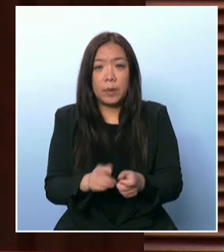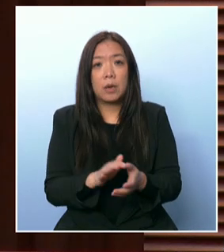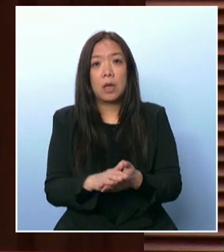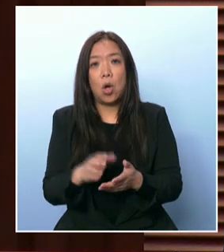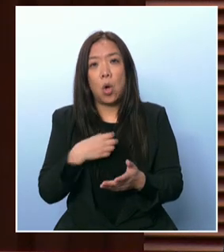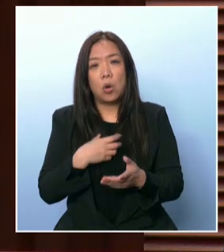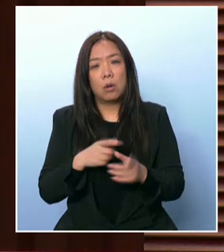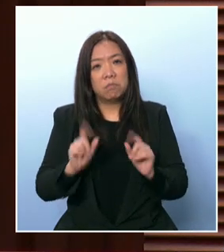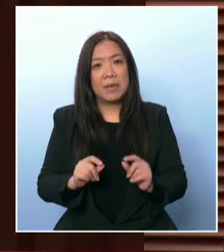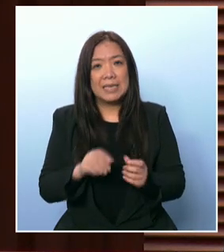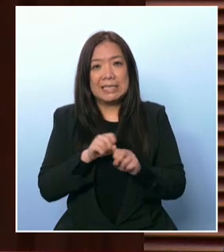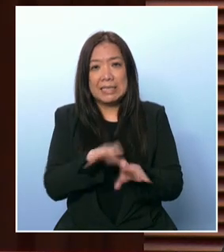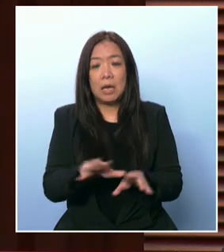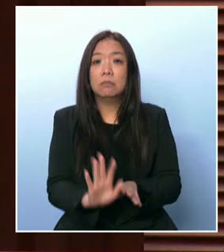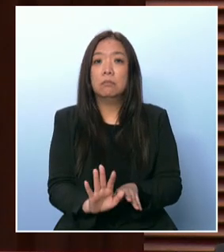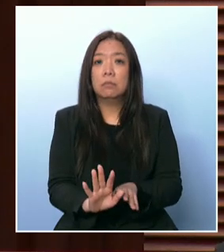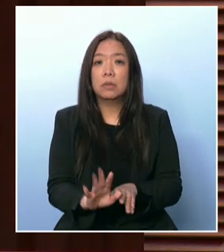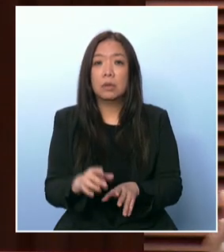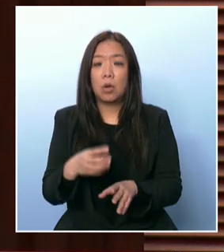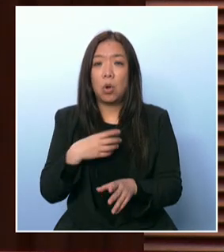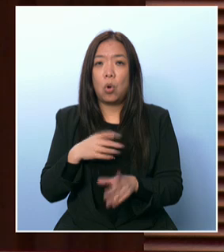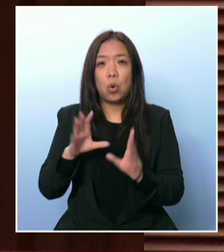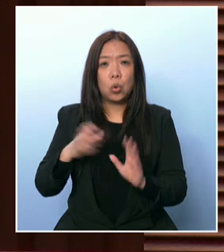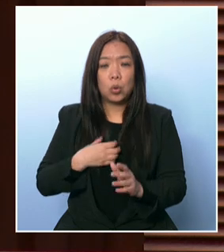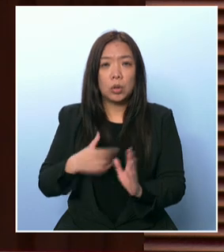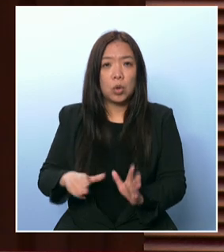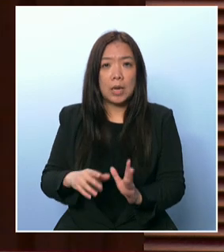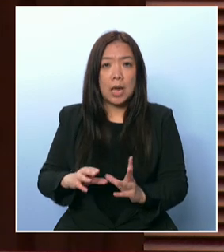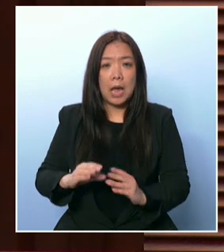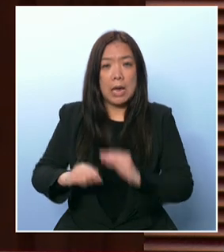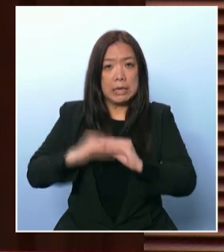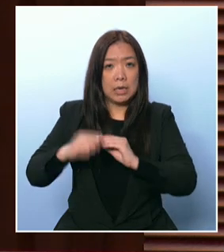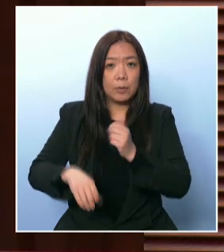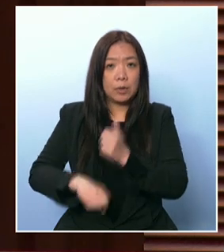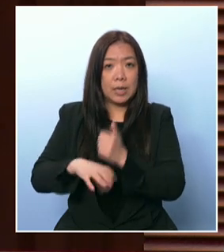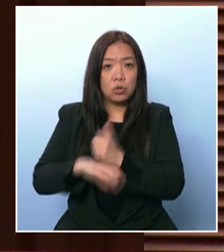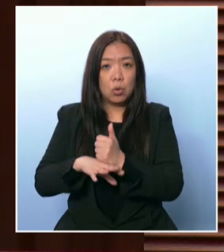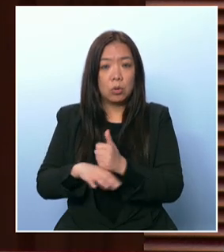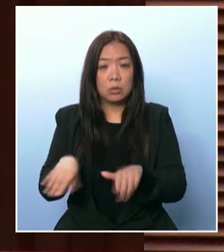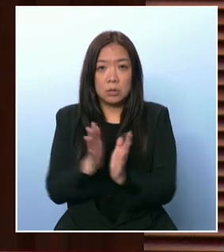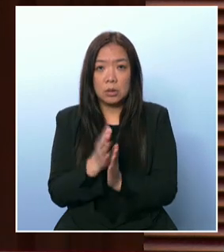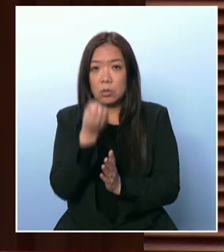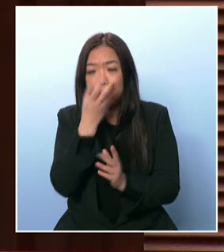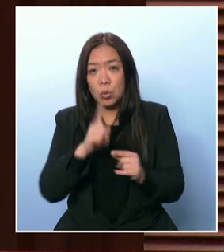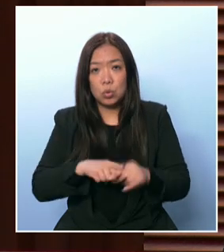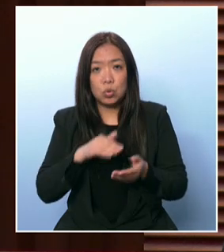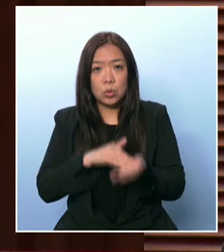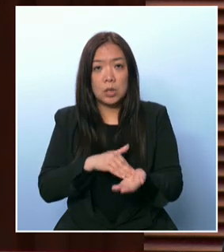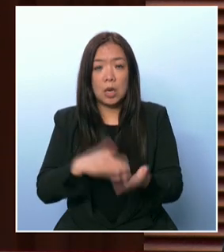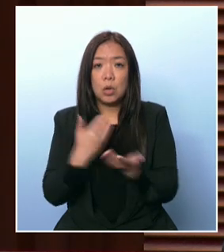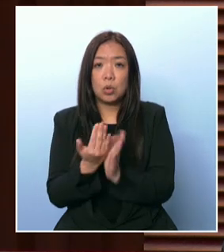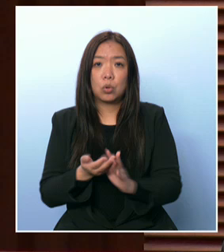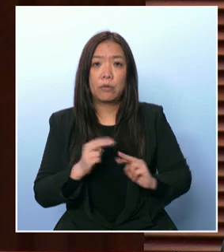is a wide range of funding projects, but I would not say that the effort is